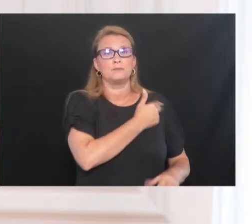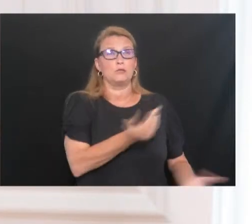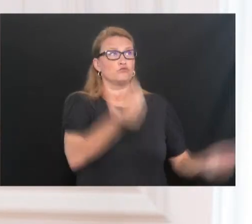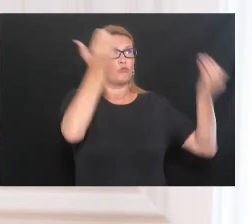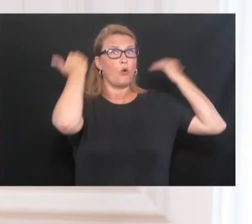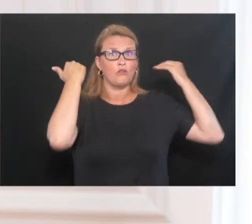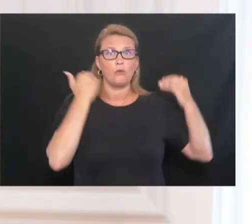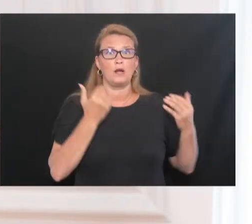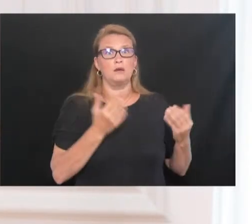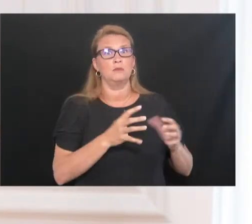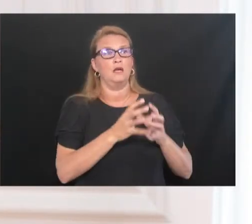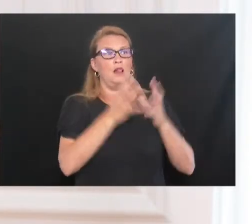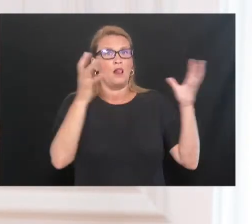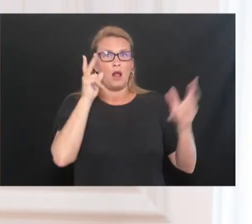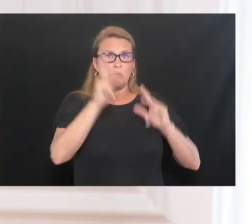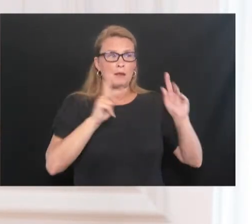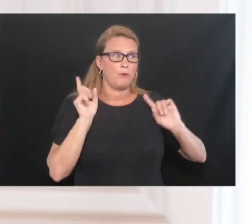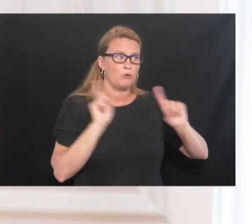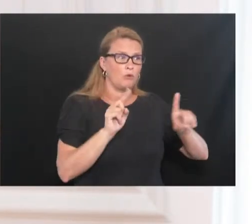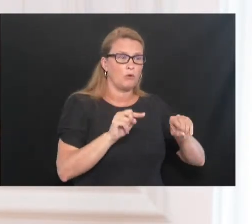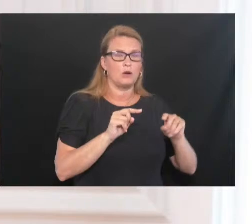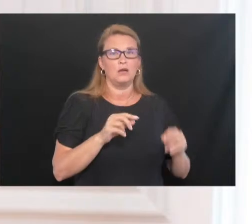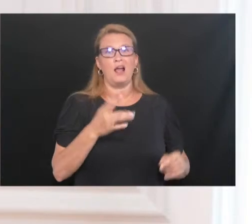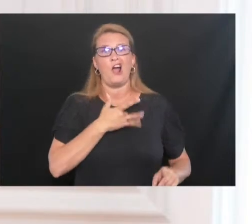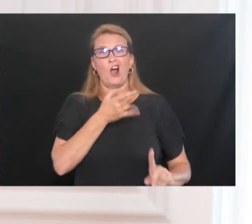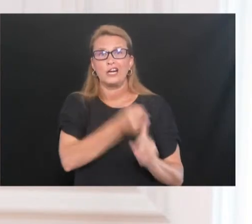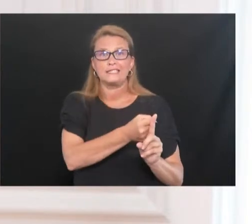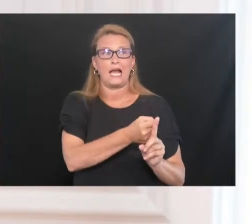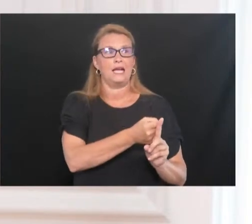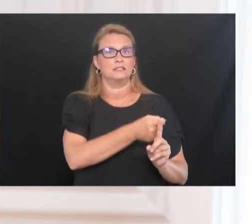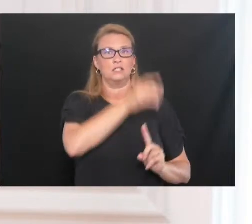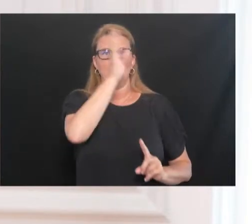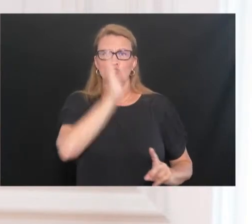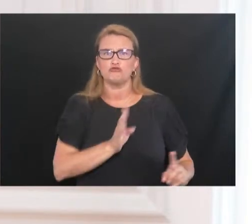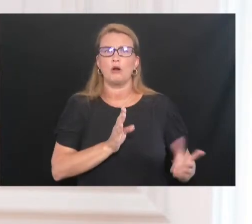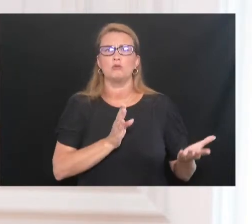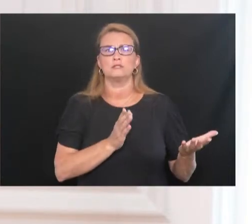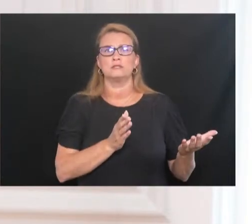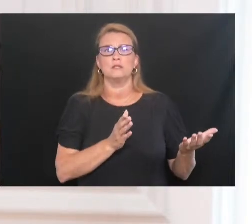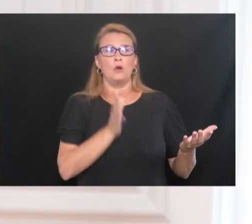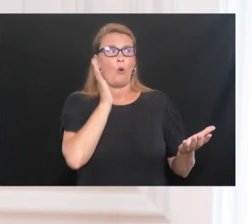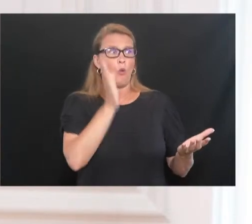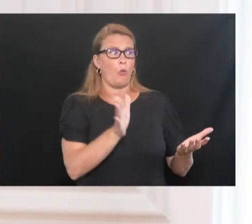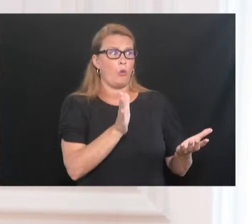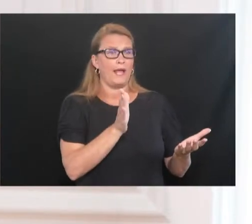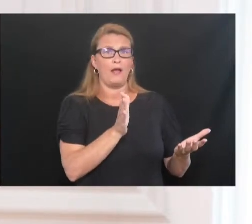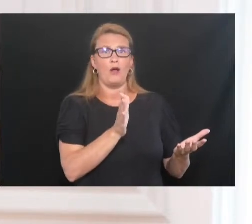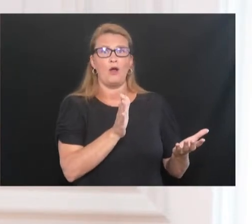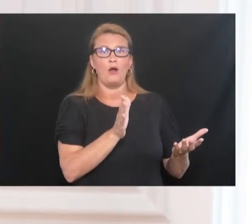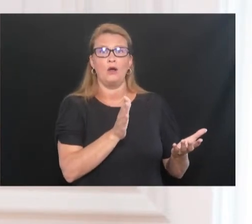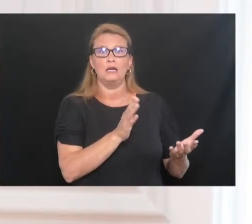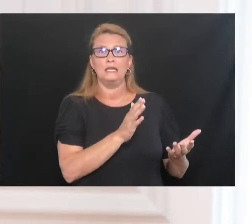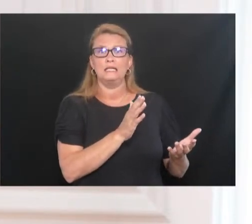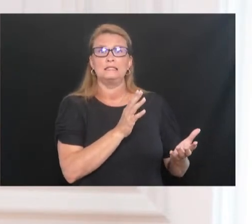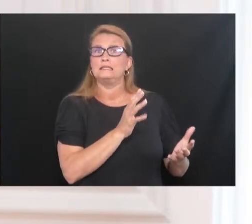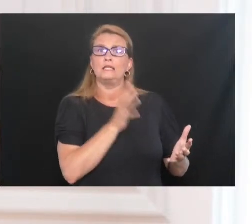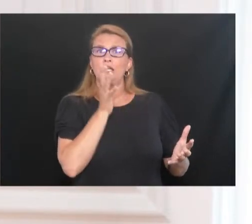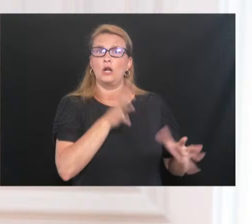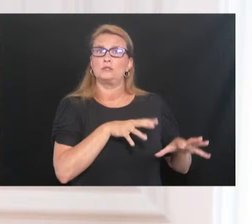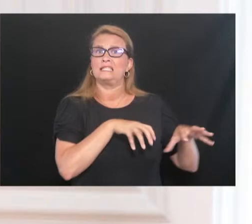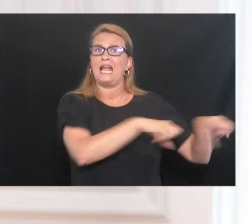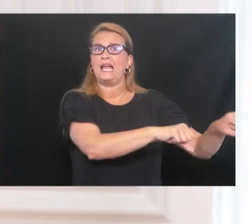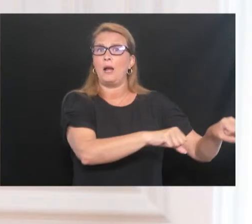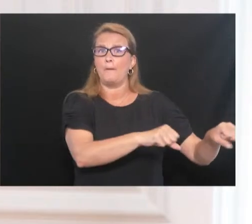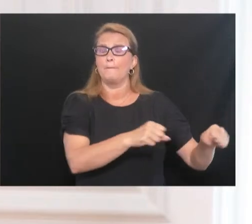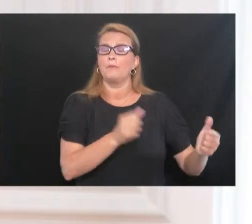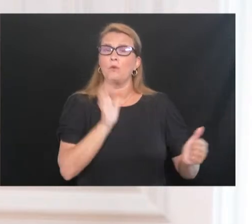illnesses like heart attacks and strokes don't take the lives of West Virginians because we're so overwhelmed at that level. The last thing